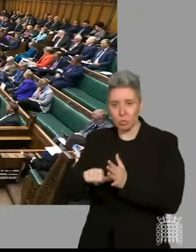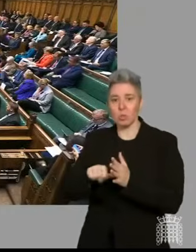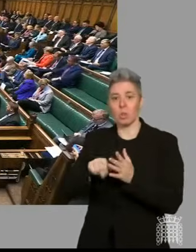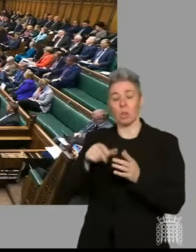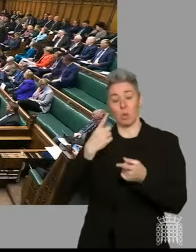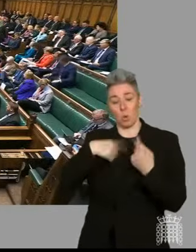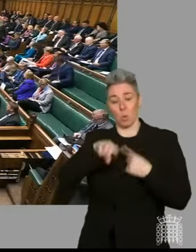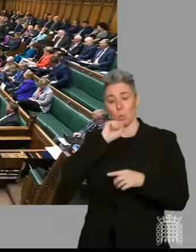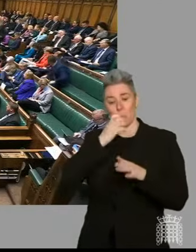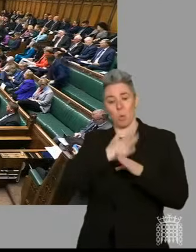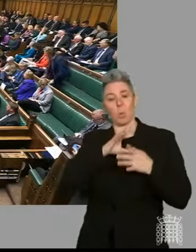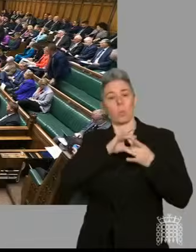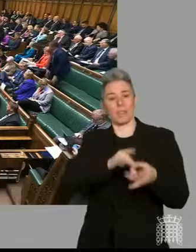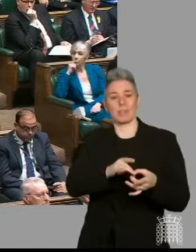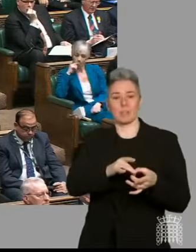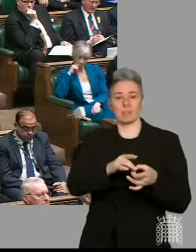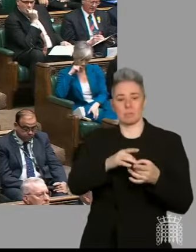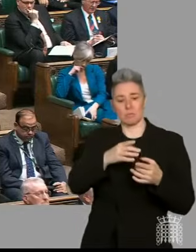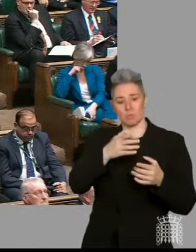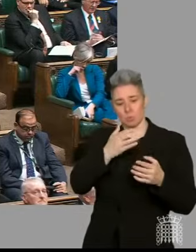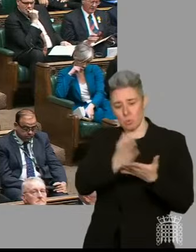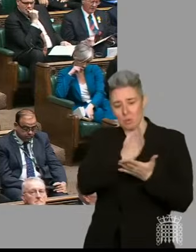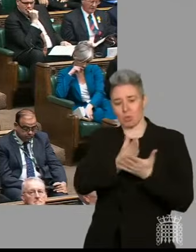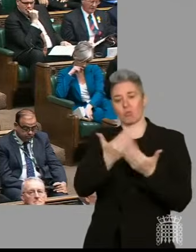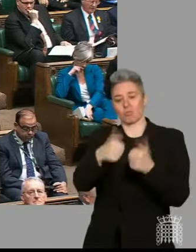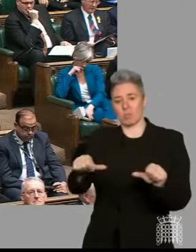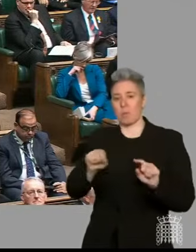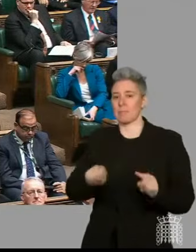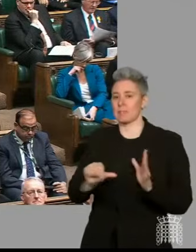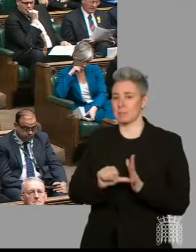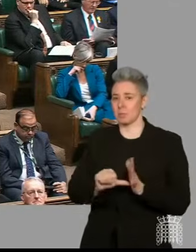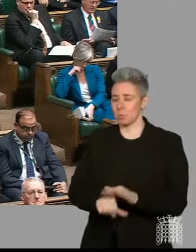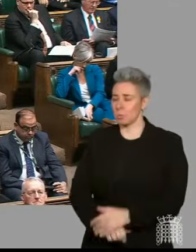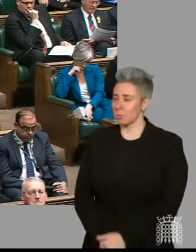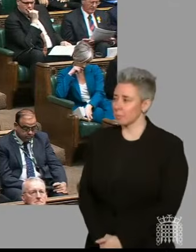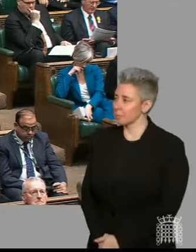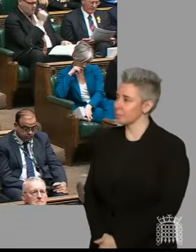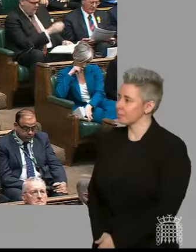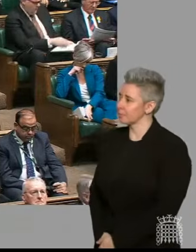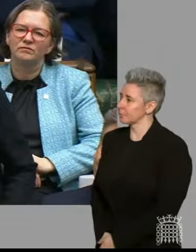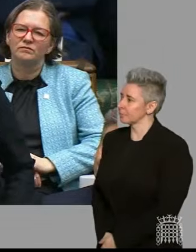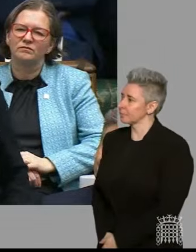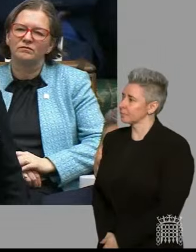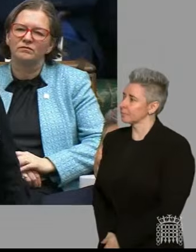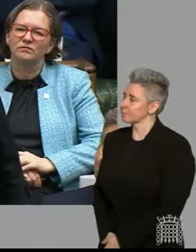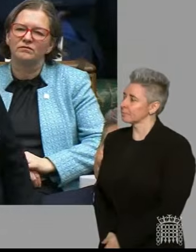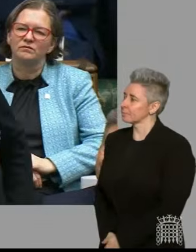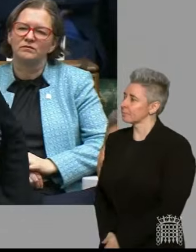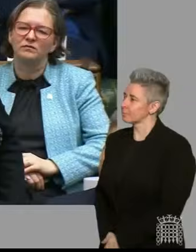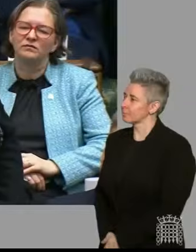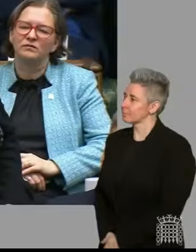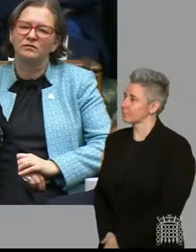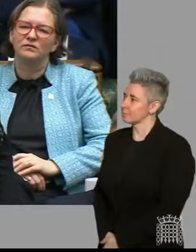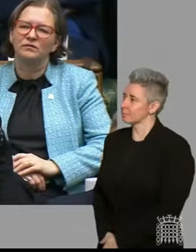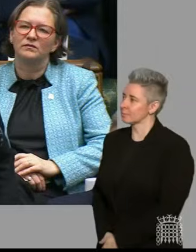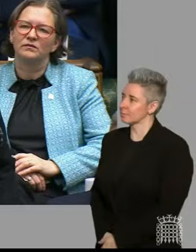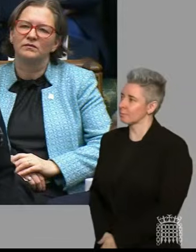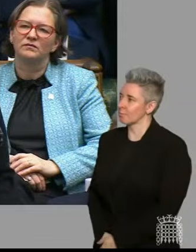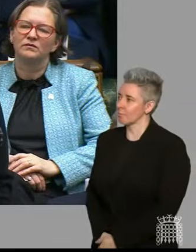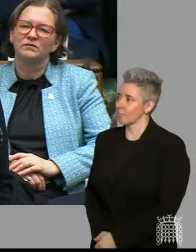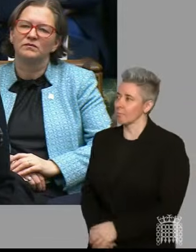Jones. Thank you, Mr Speaker. Mr Speaker, the Conservative candidate for London Mayor